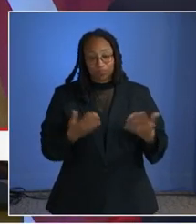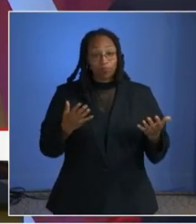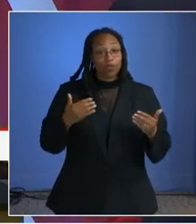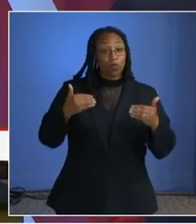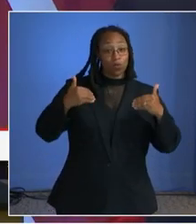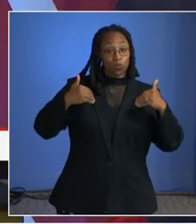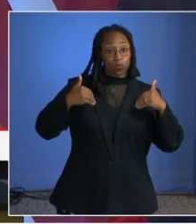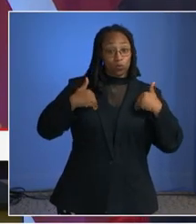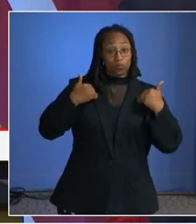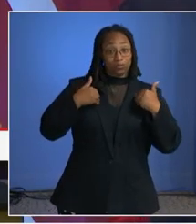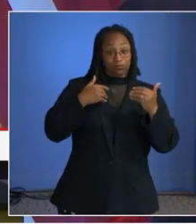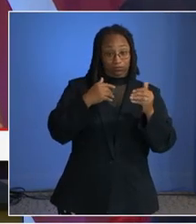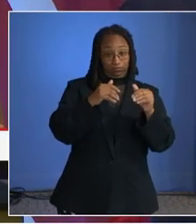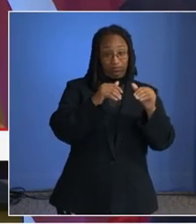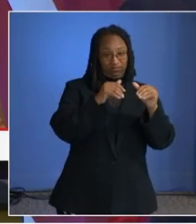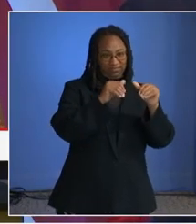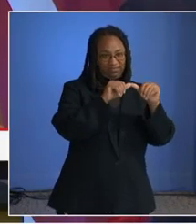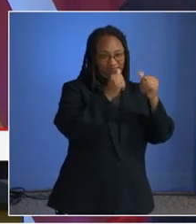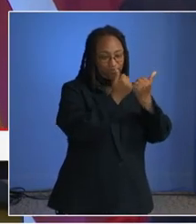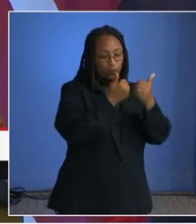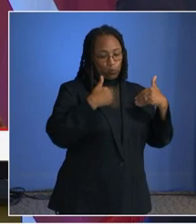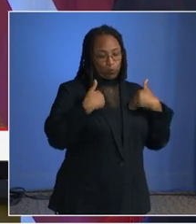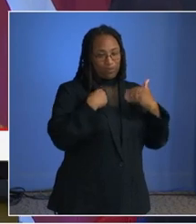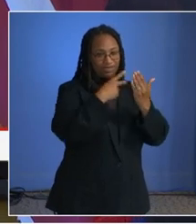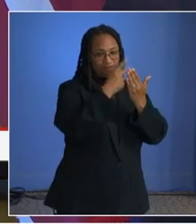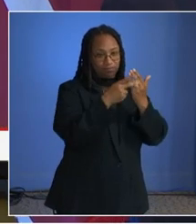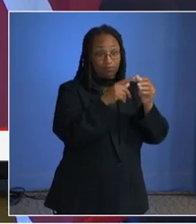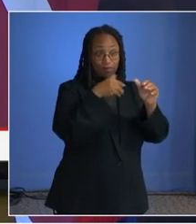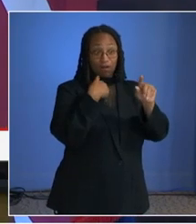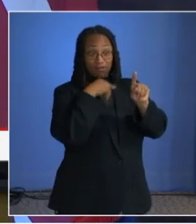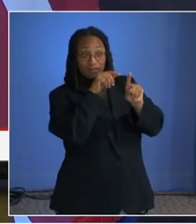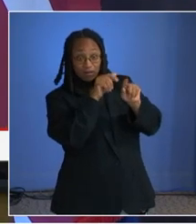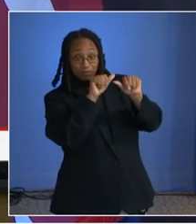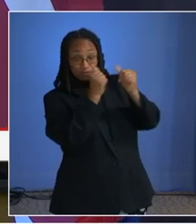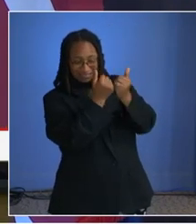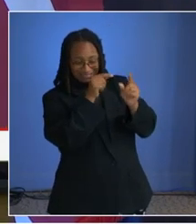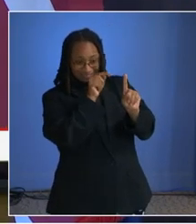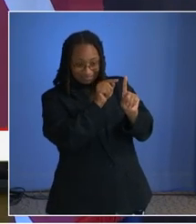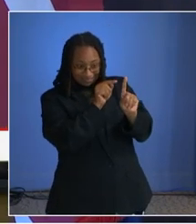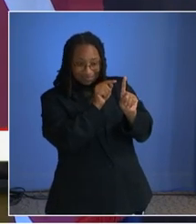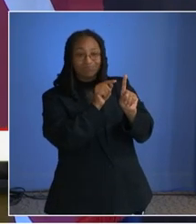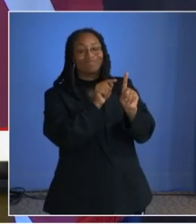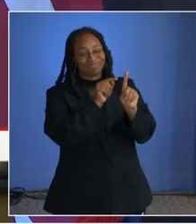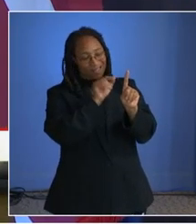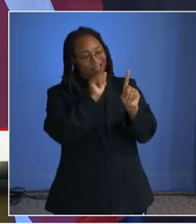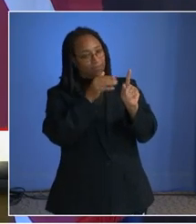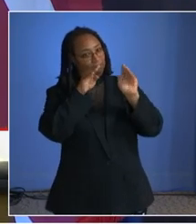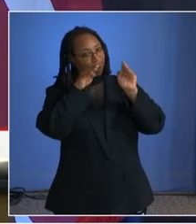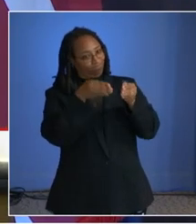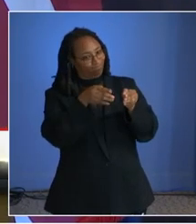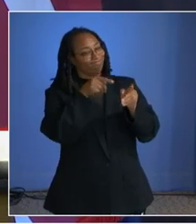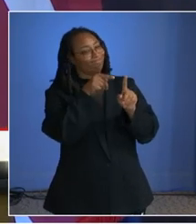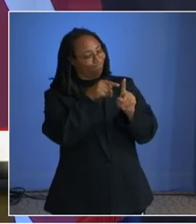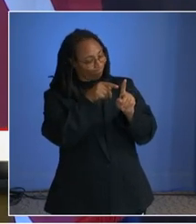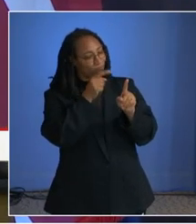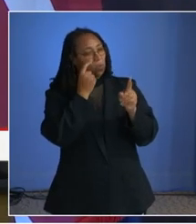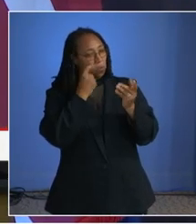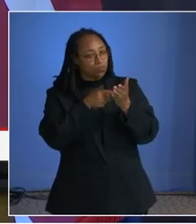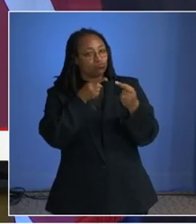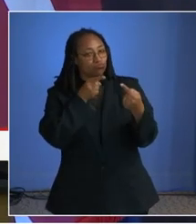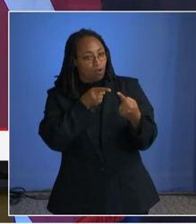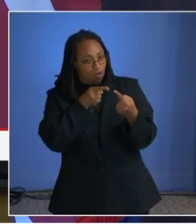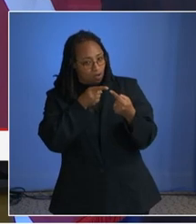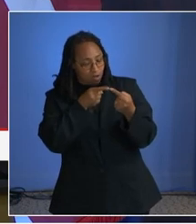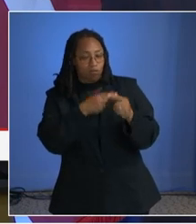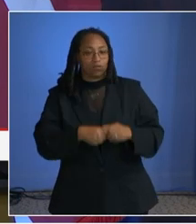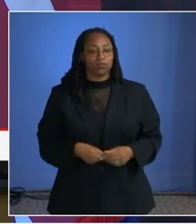Councilmember Pinto has a bill that's kind of focused on some of the areas where the district has struggled, such as 911 call takers, social